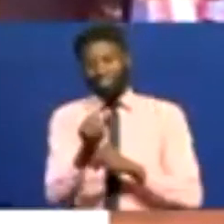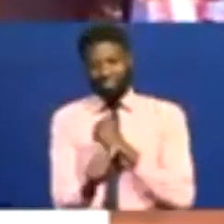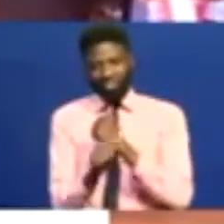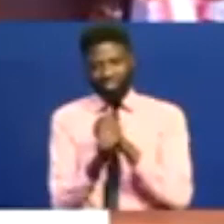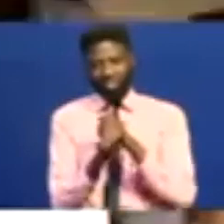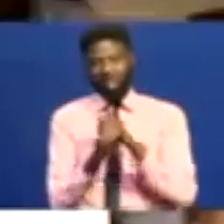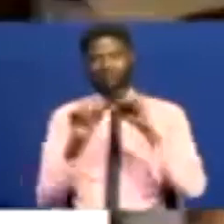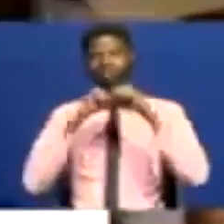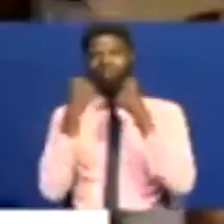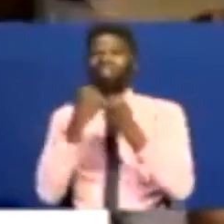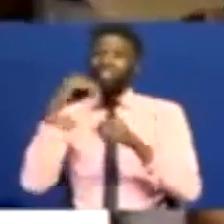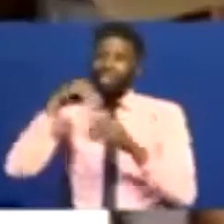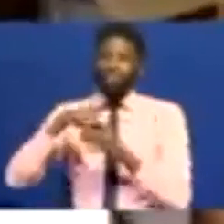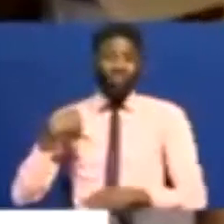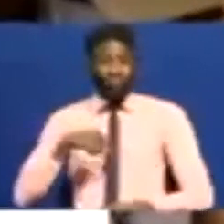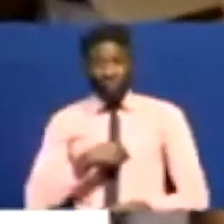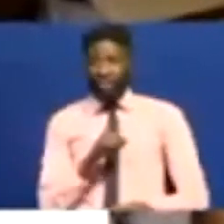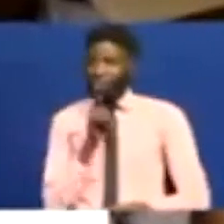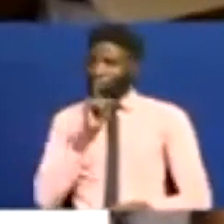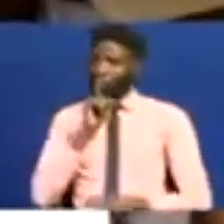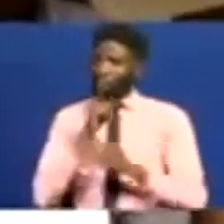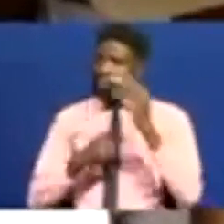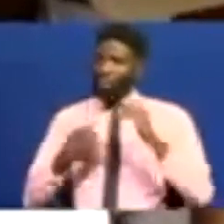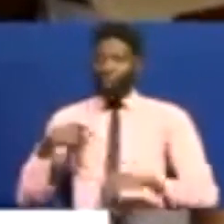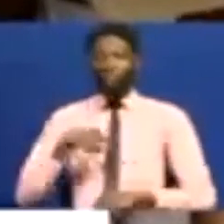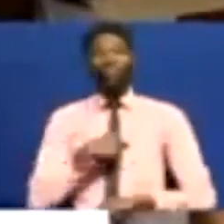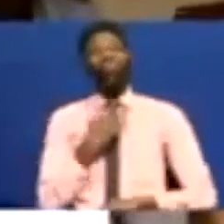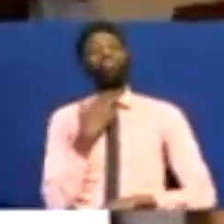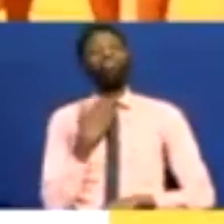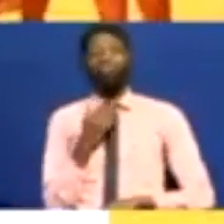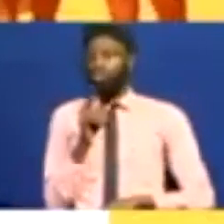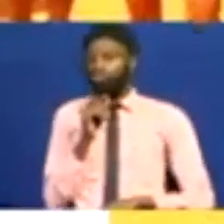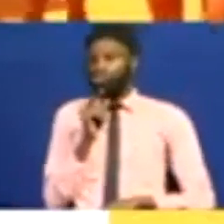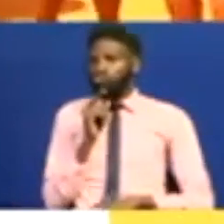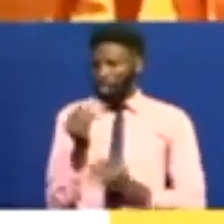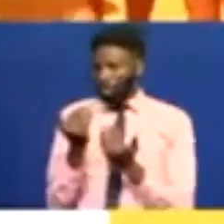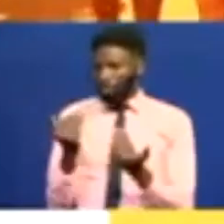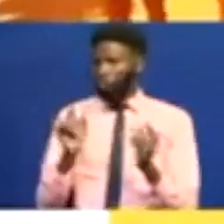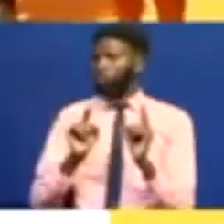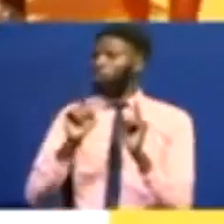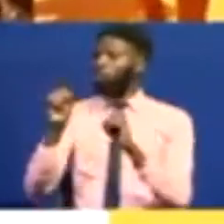society. Tunasema nini? Tunataka watoto wa vulana waende wapi?